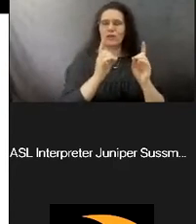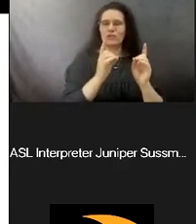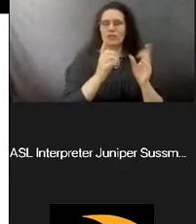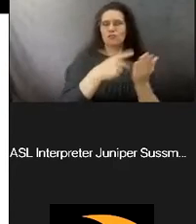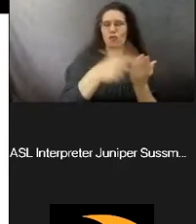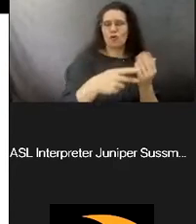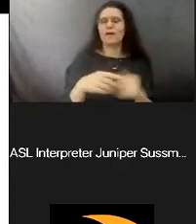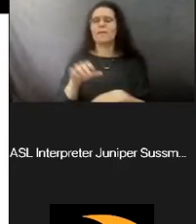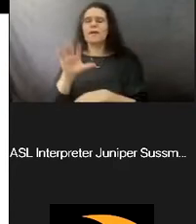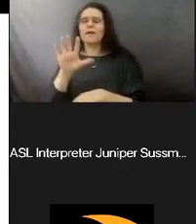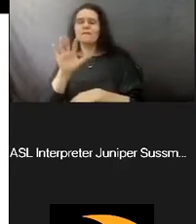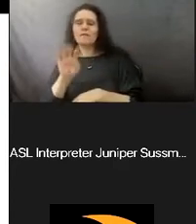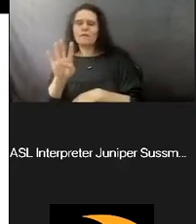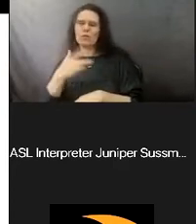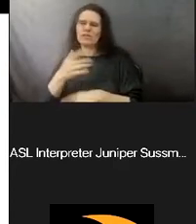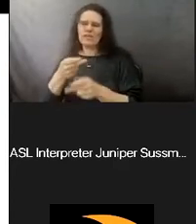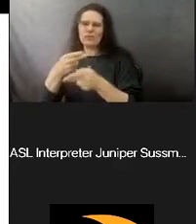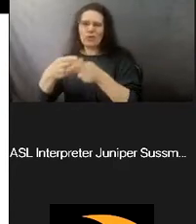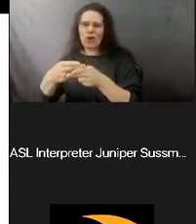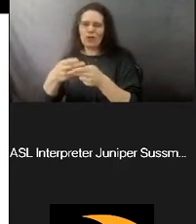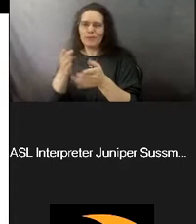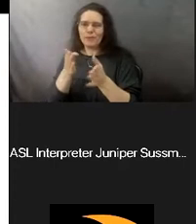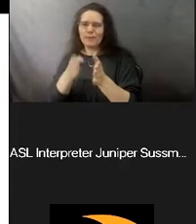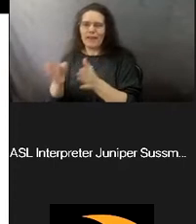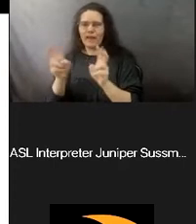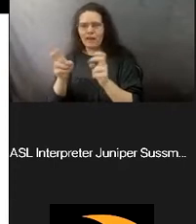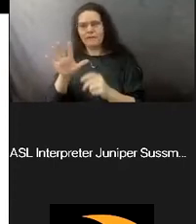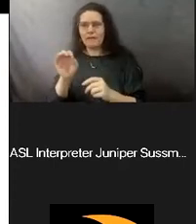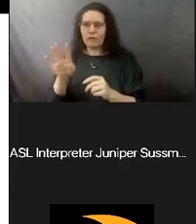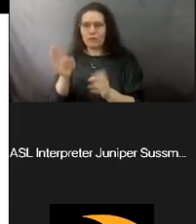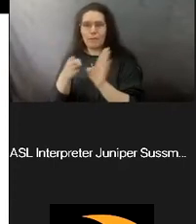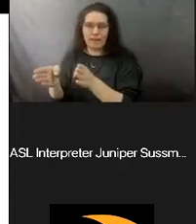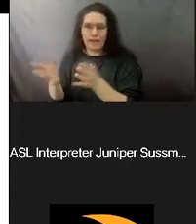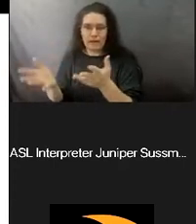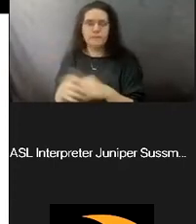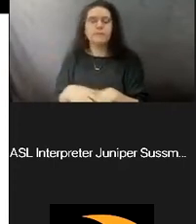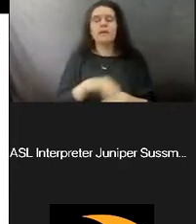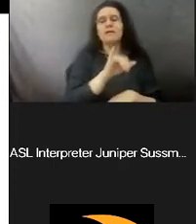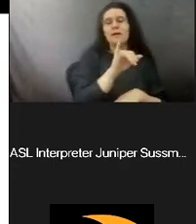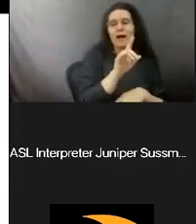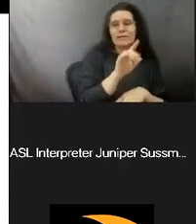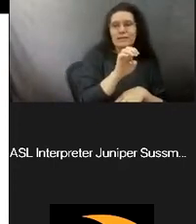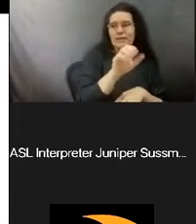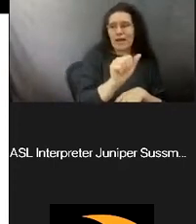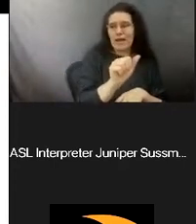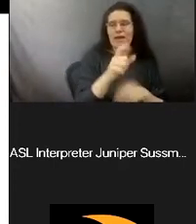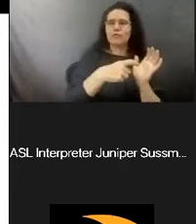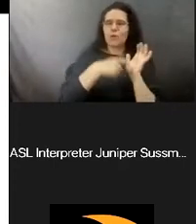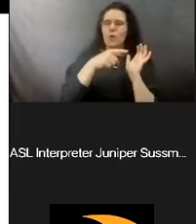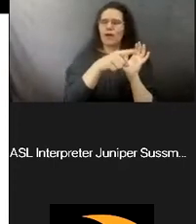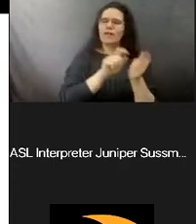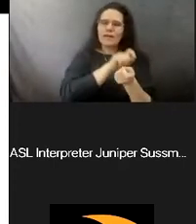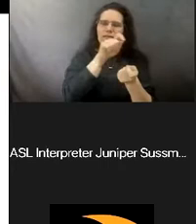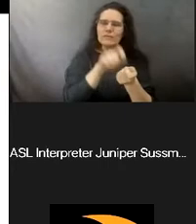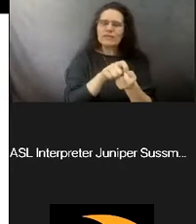just referred to as 504 plans. Whereas the IDEA does require that has a